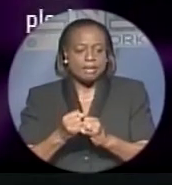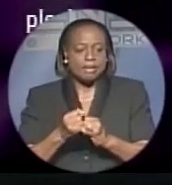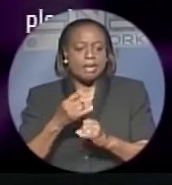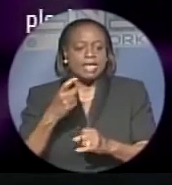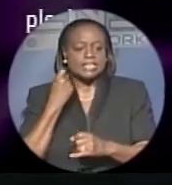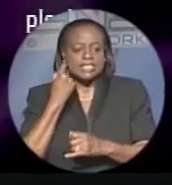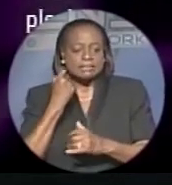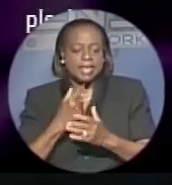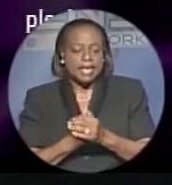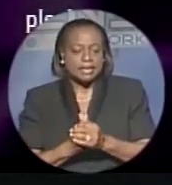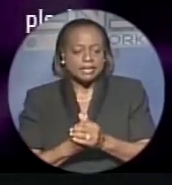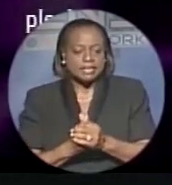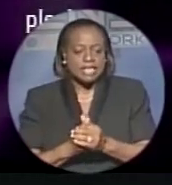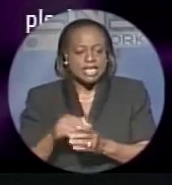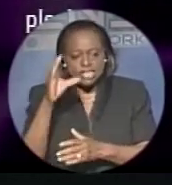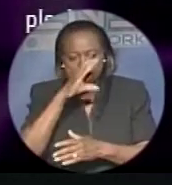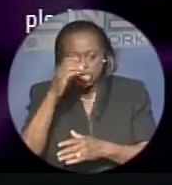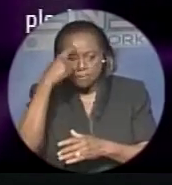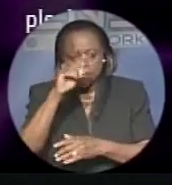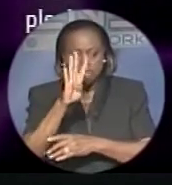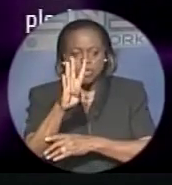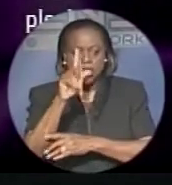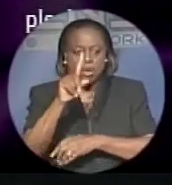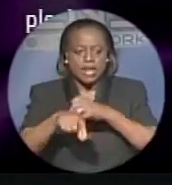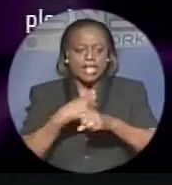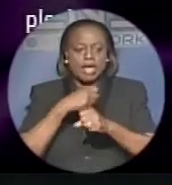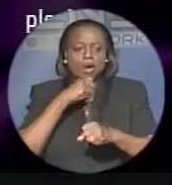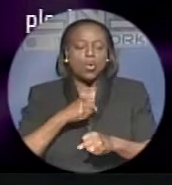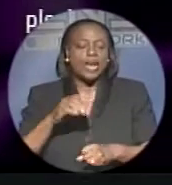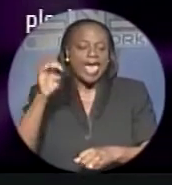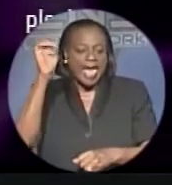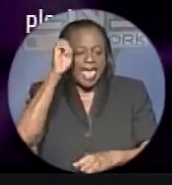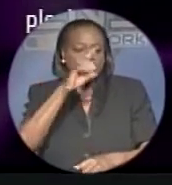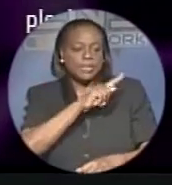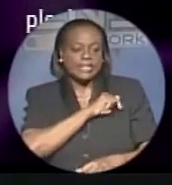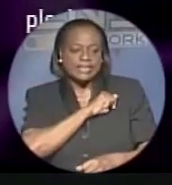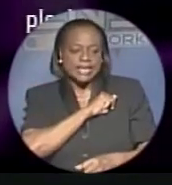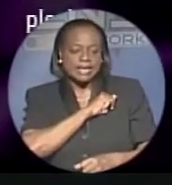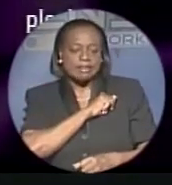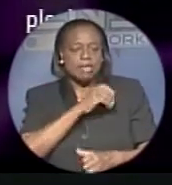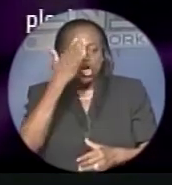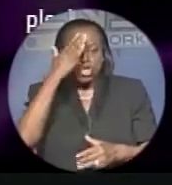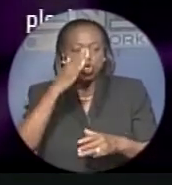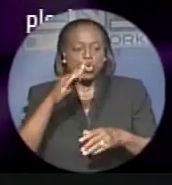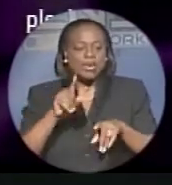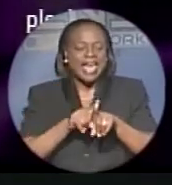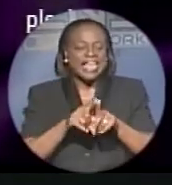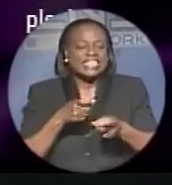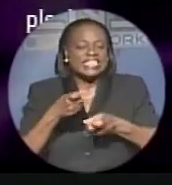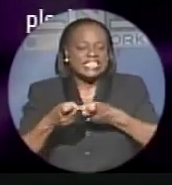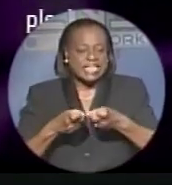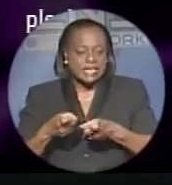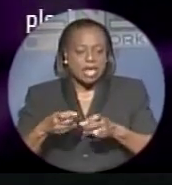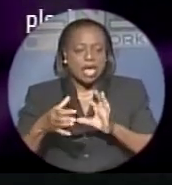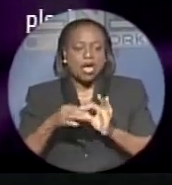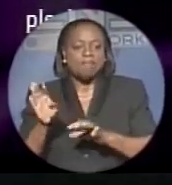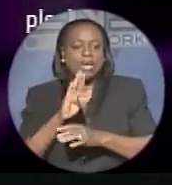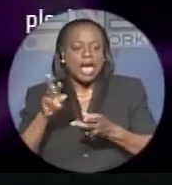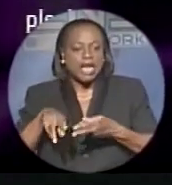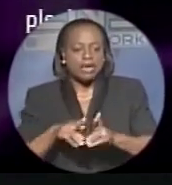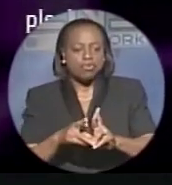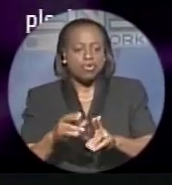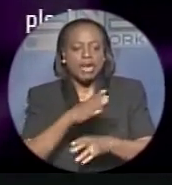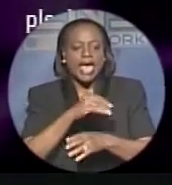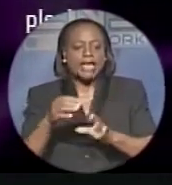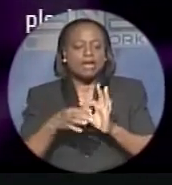his arrest. Police are searching for 41-year-old Edward Taylor, also known as Sin, of Bacardi Road and formerly of Mastic